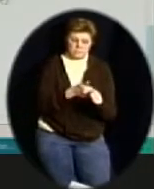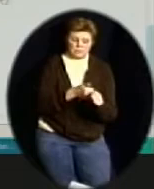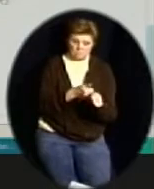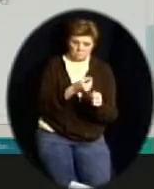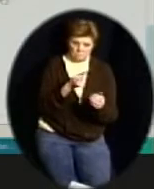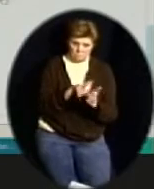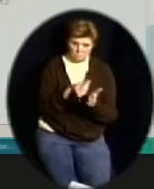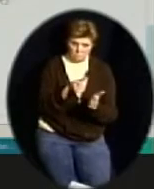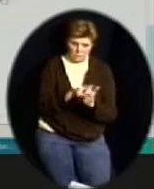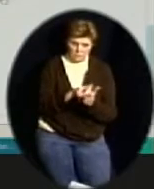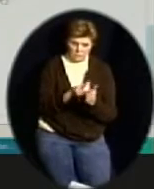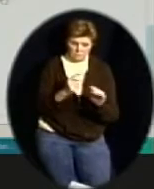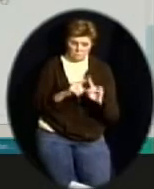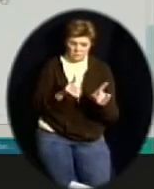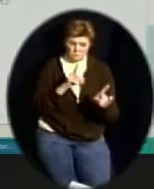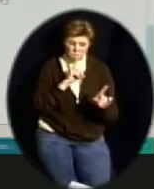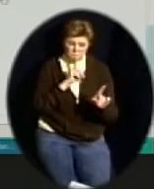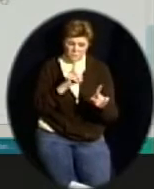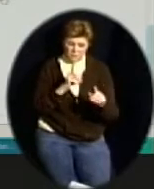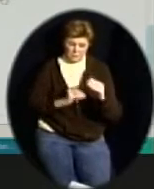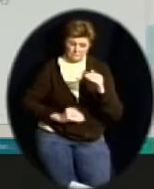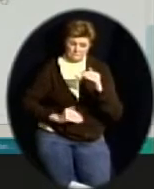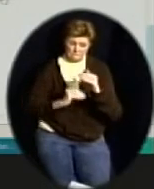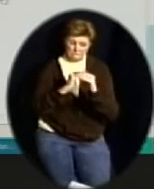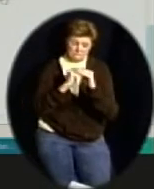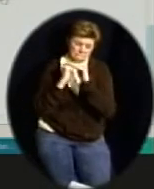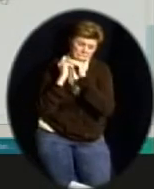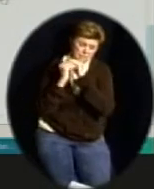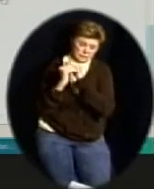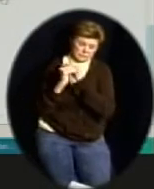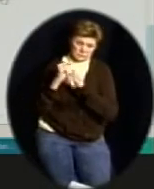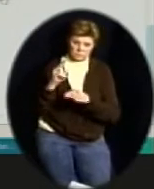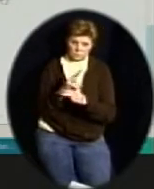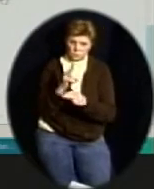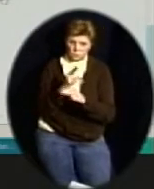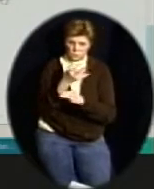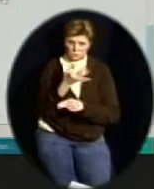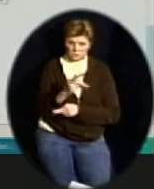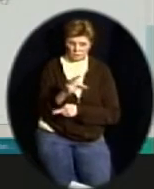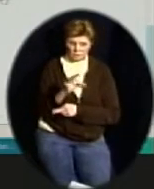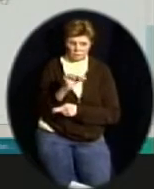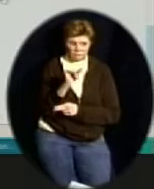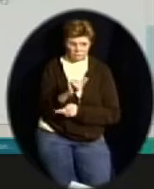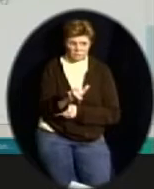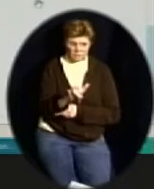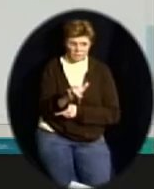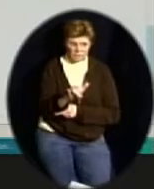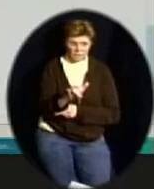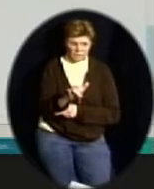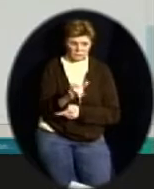the state aid to the Olathe District Schools, but also achieves the same